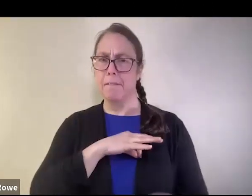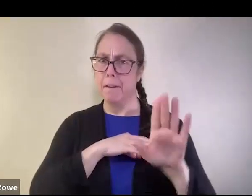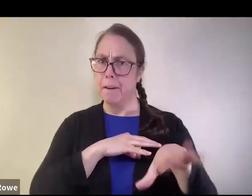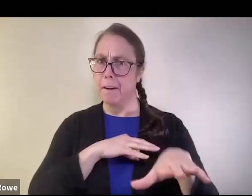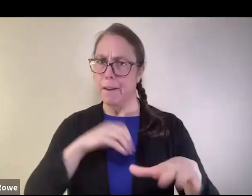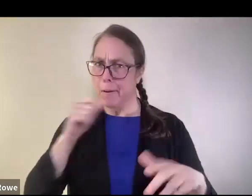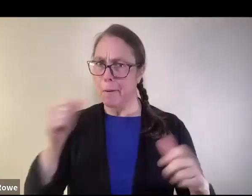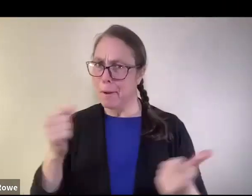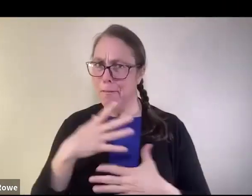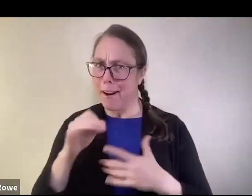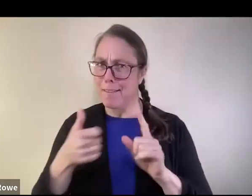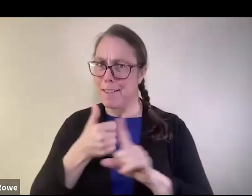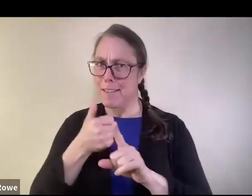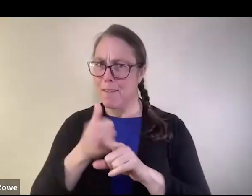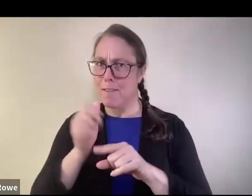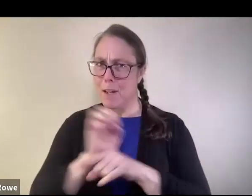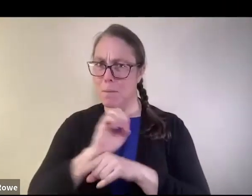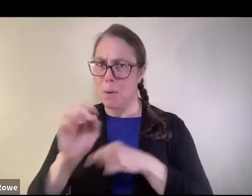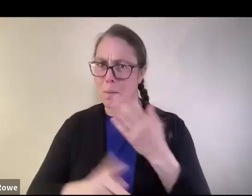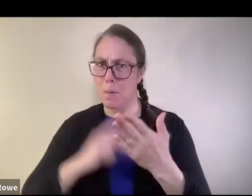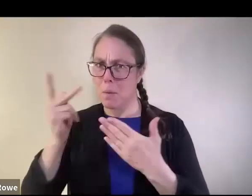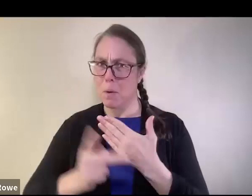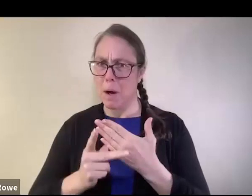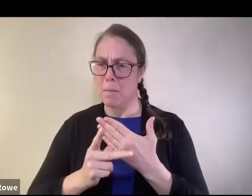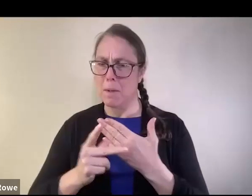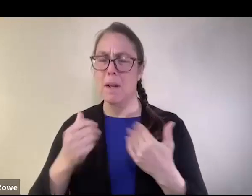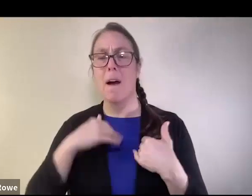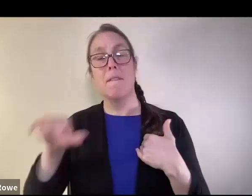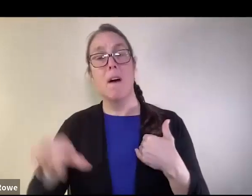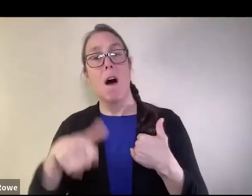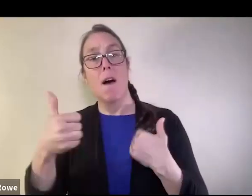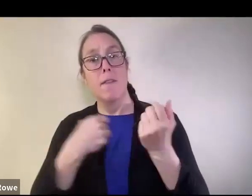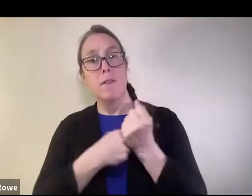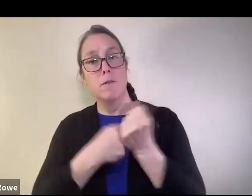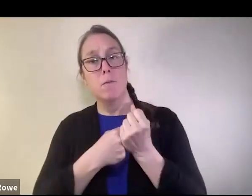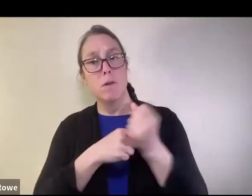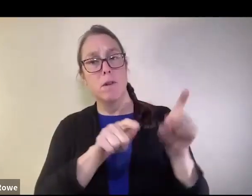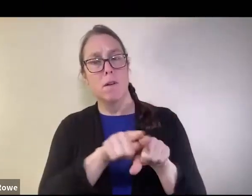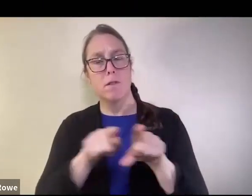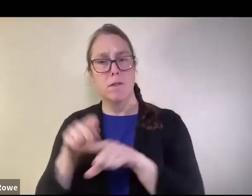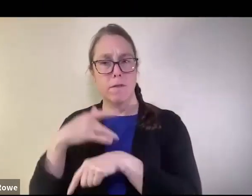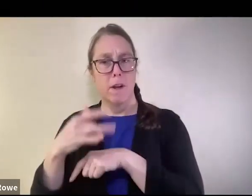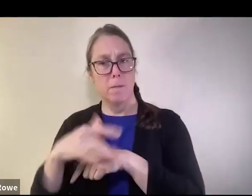this program. There are other supports as well available.